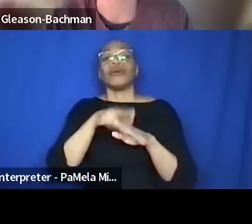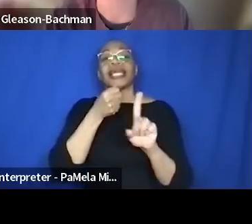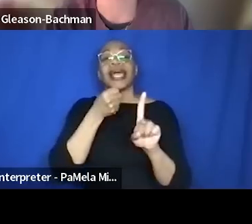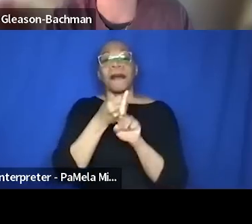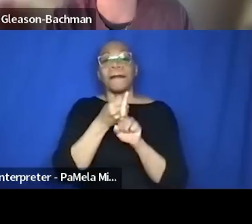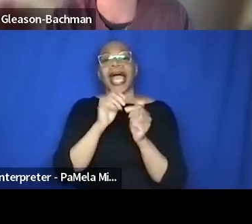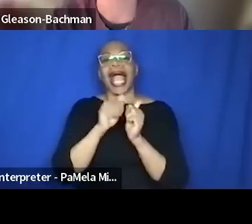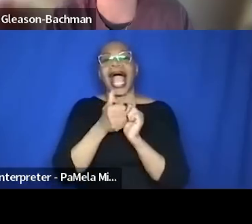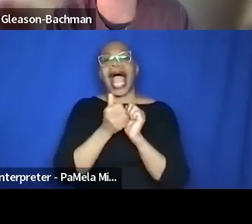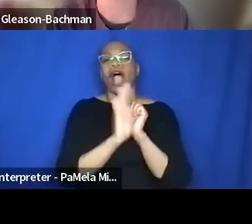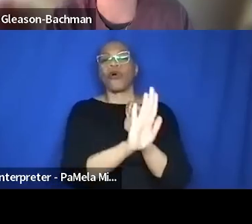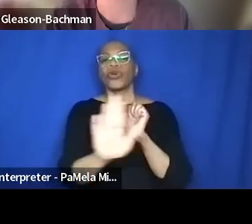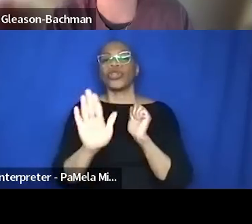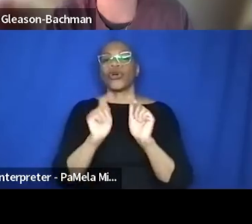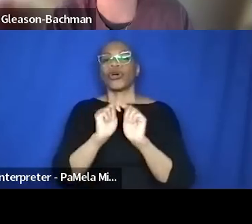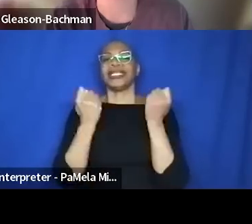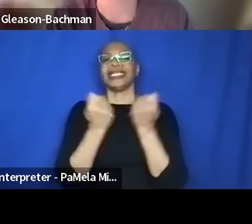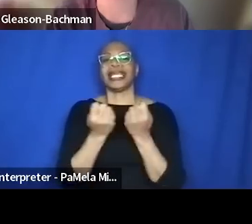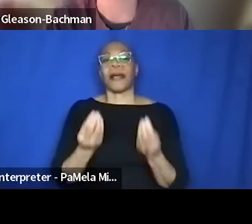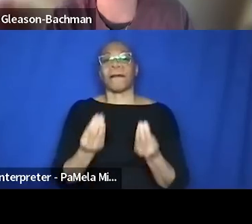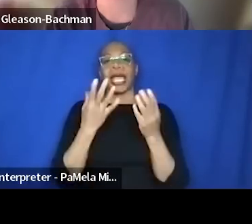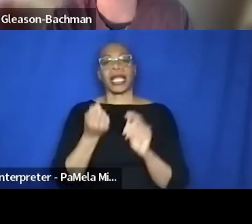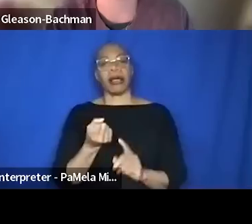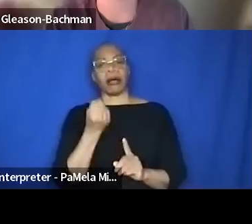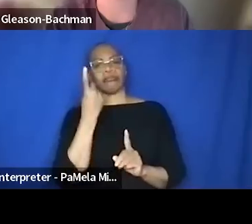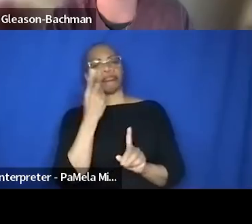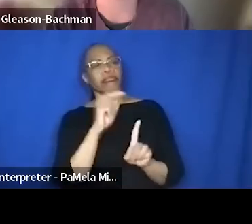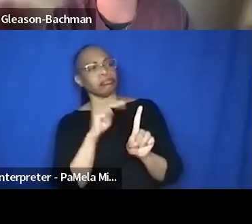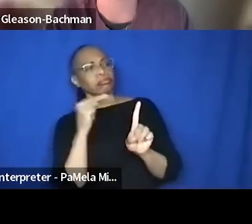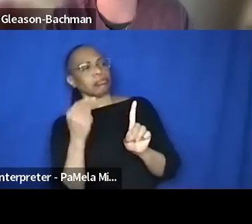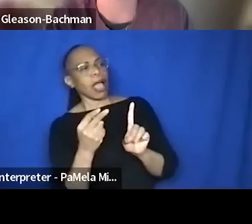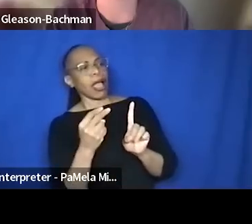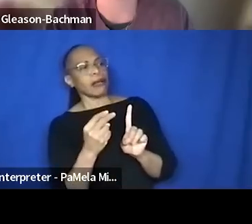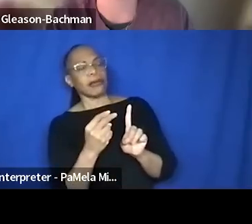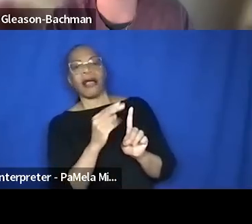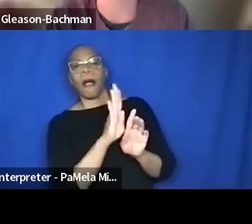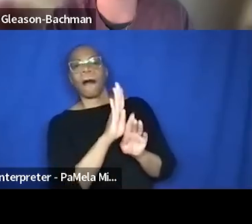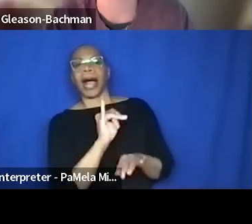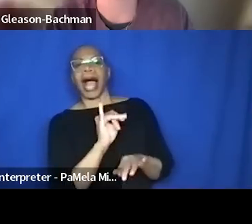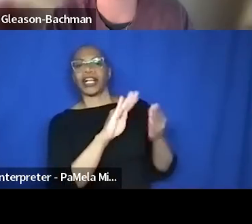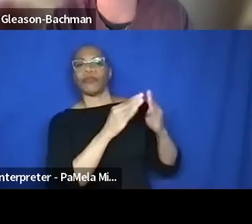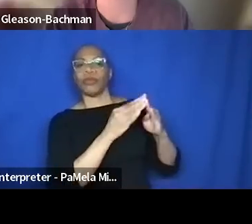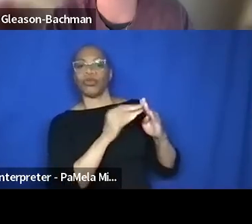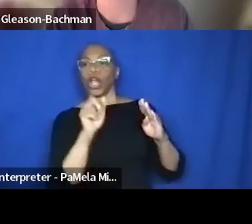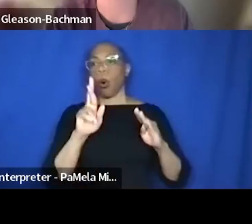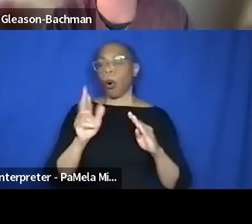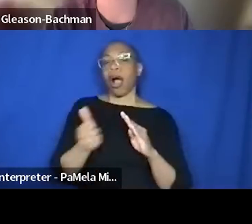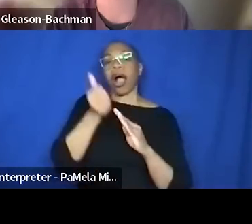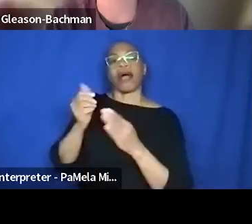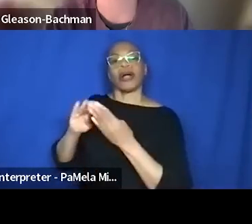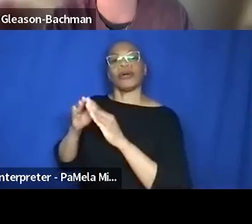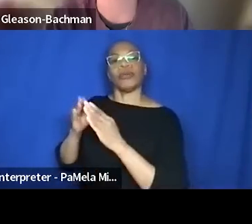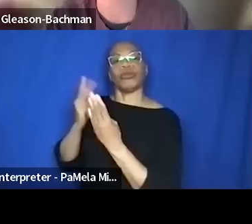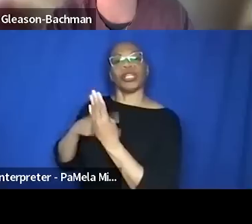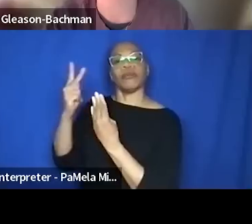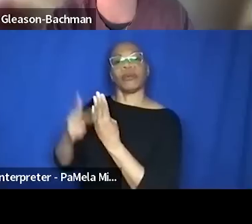the way your teams are perceived by community, by other community programs, maybe by your